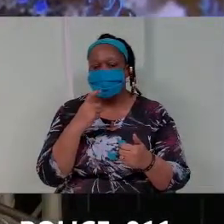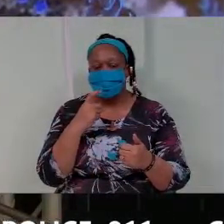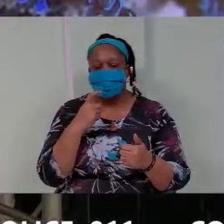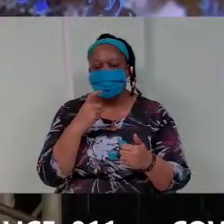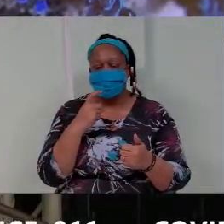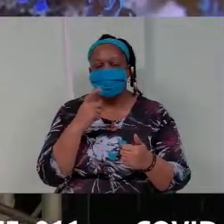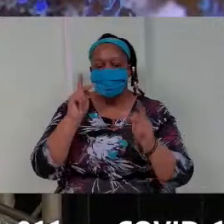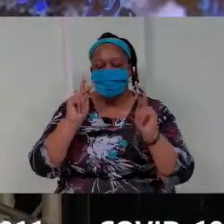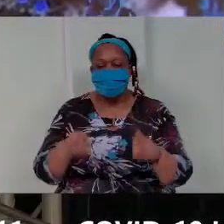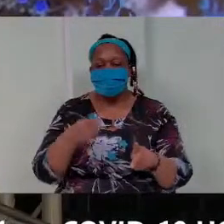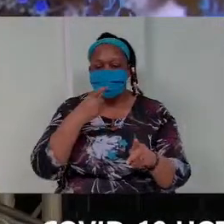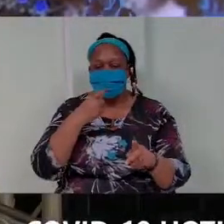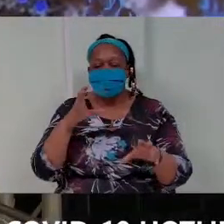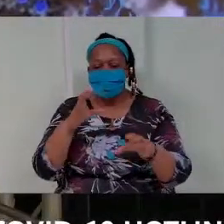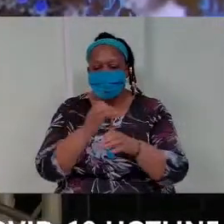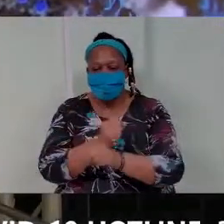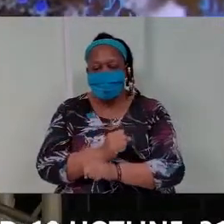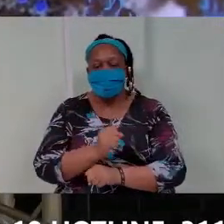with COVID-19?